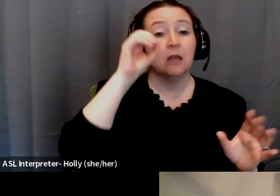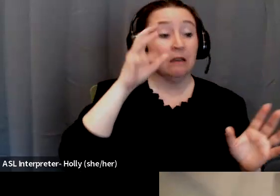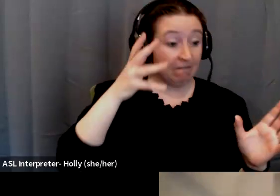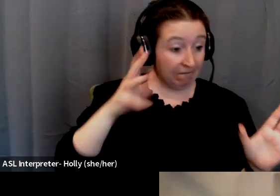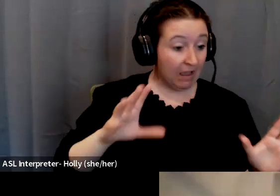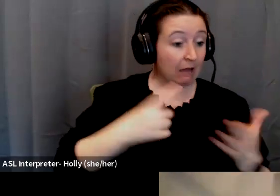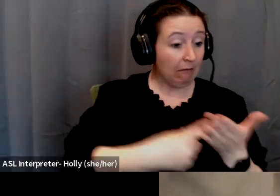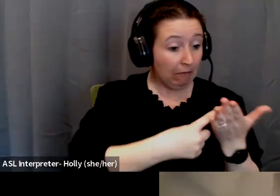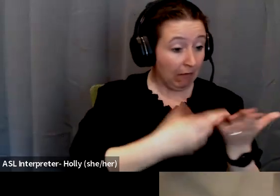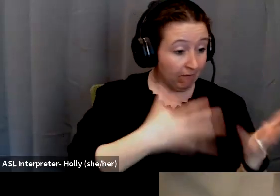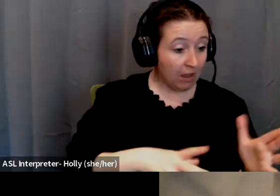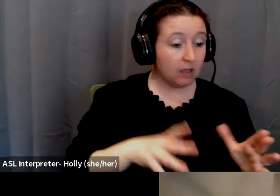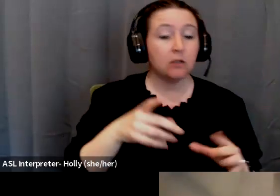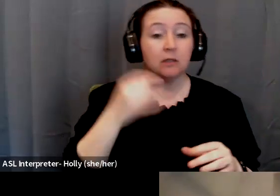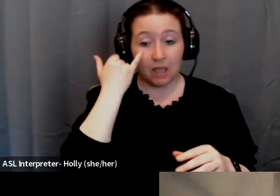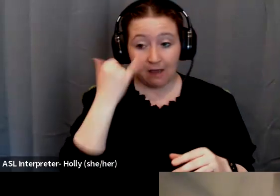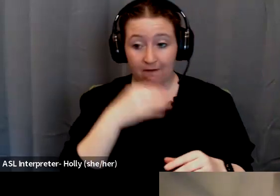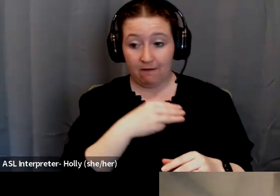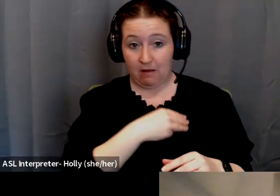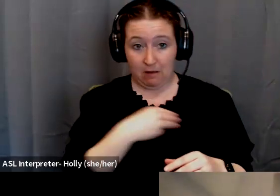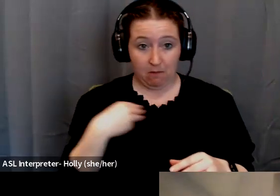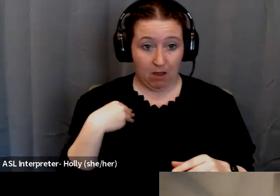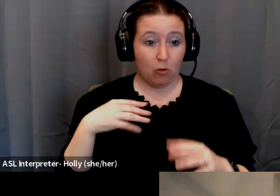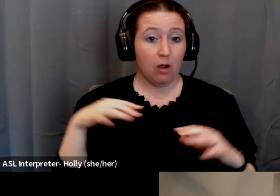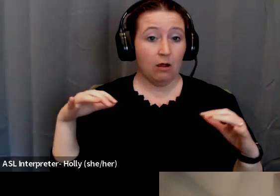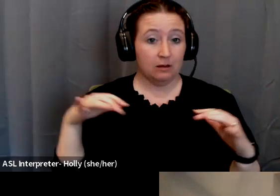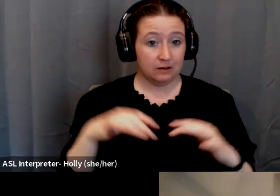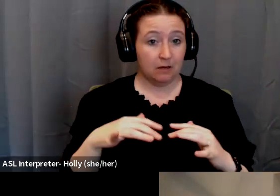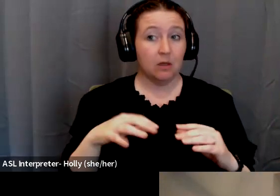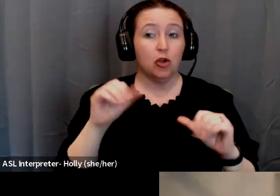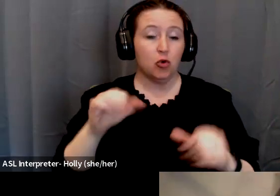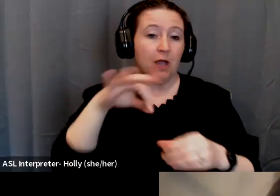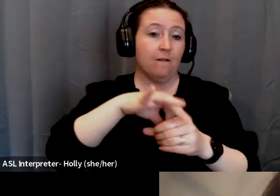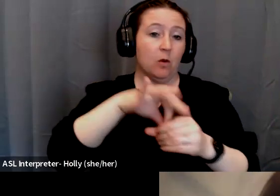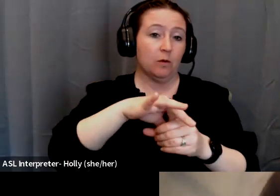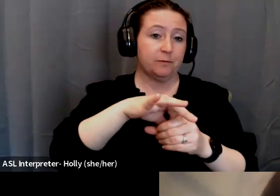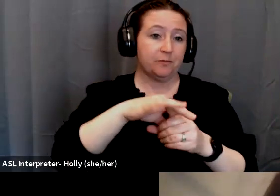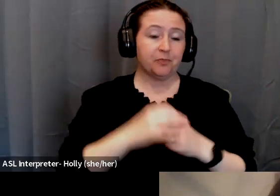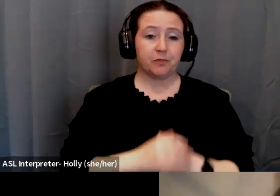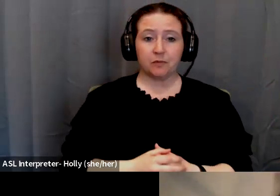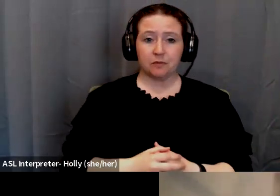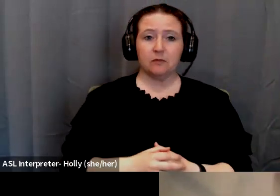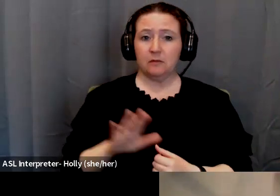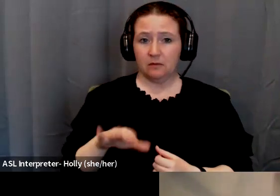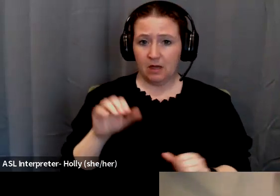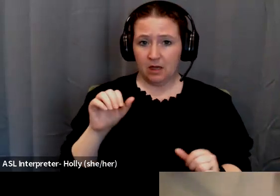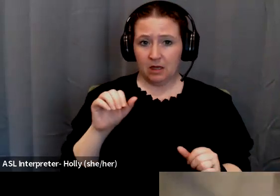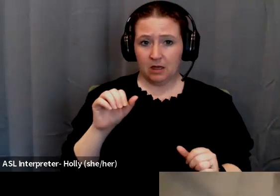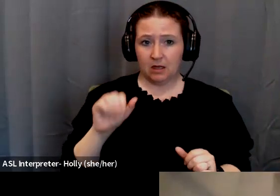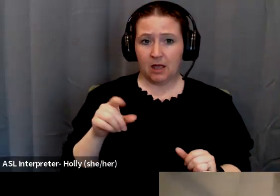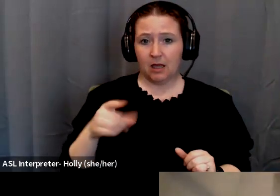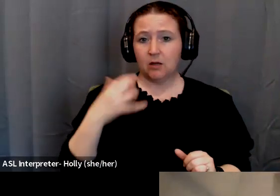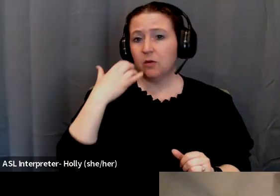them if you're a registered member of the assembly and on the floor during the voting times. can you call your neighbor across the street